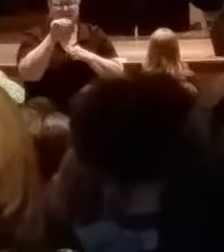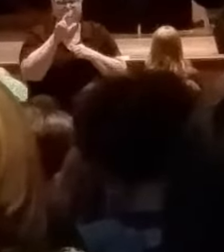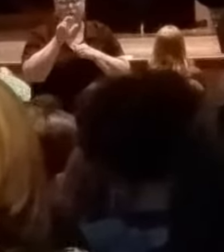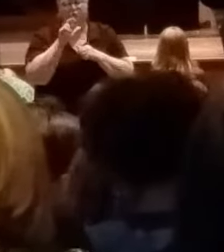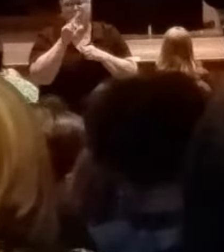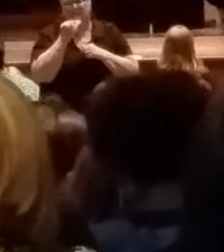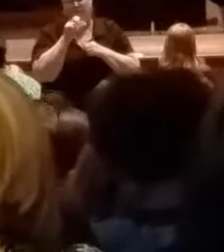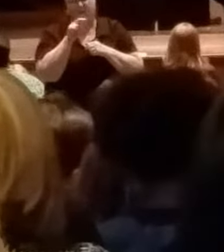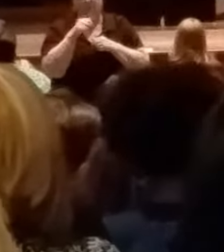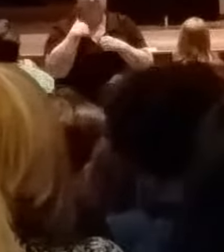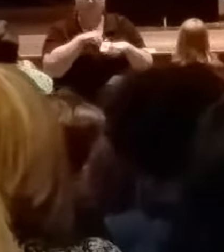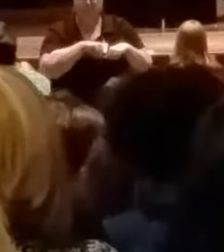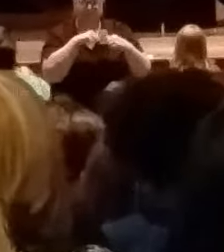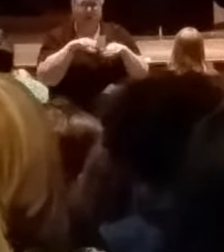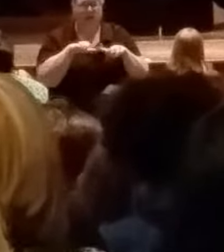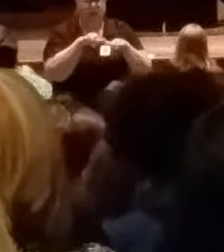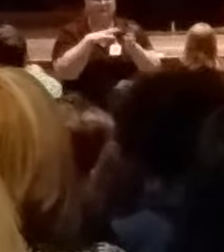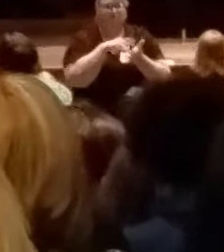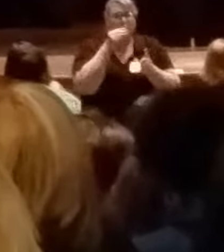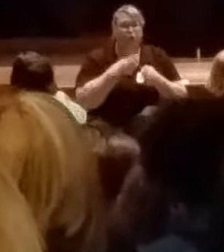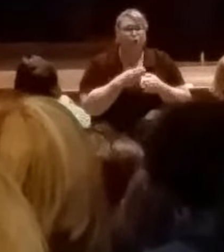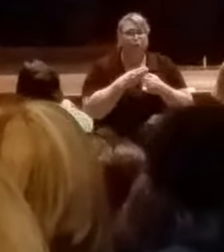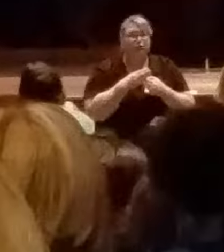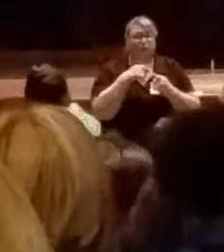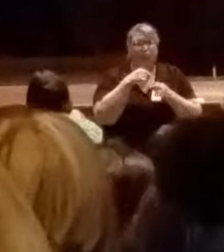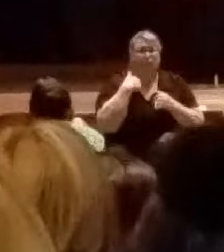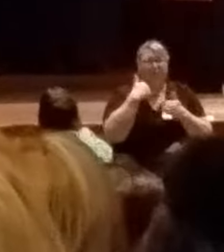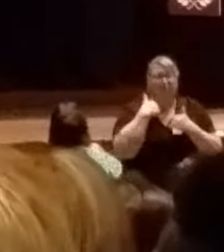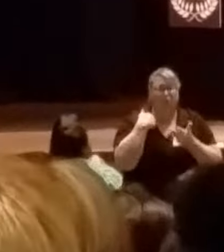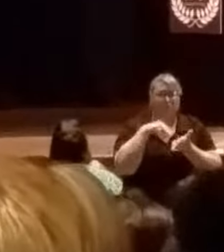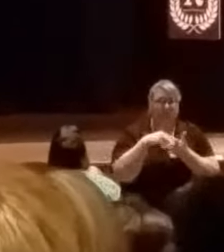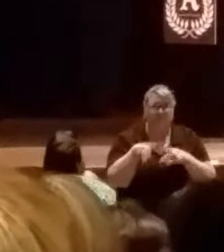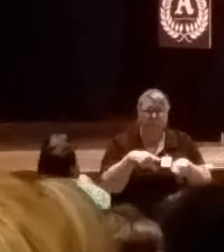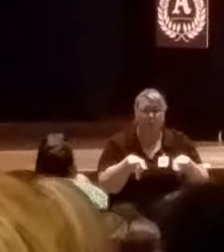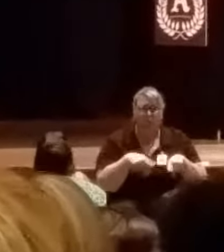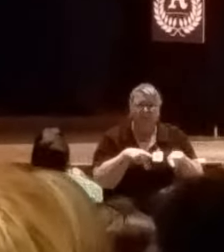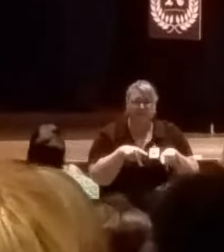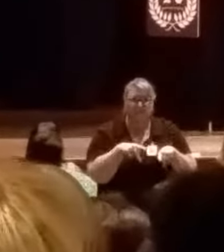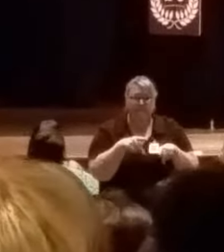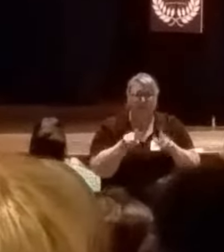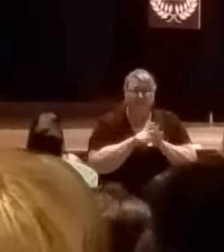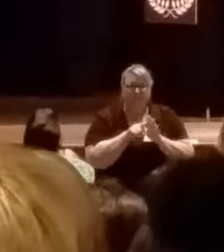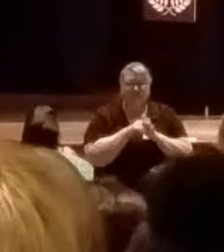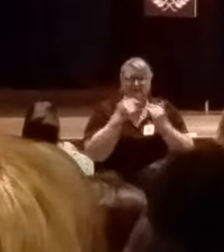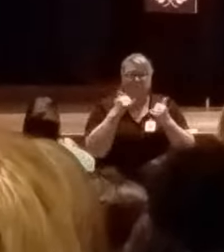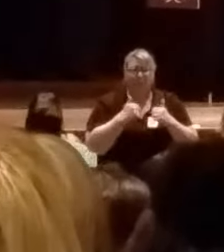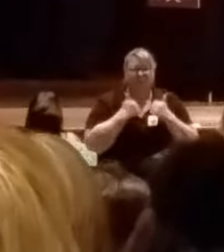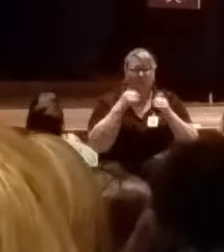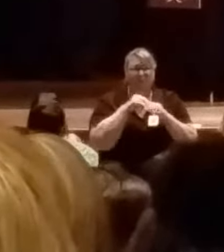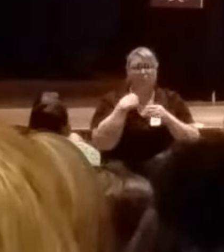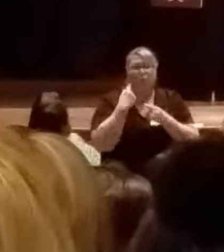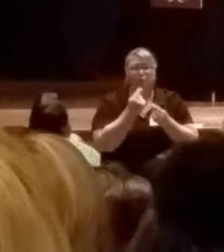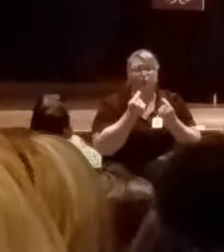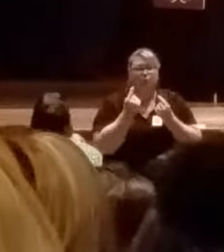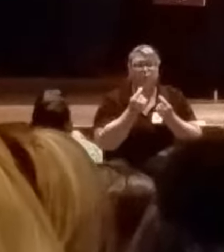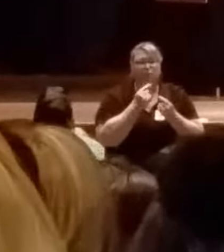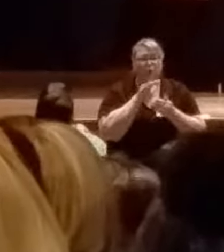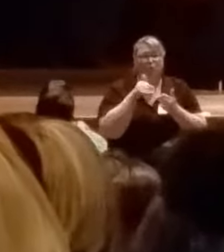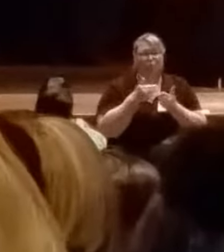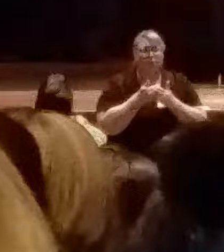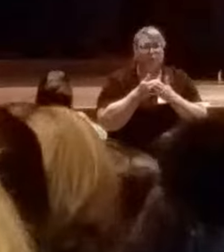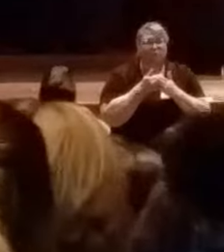really take pride in being active learners. Even when we have our dance parties, the beats are still alive in all that we do. In all